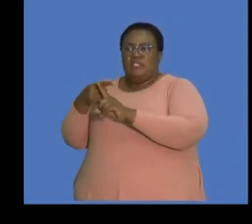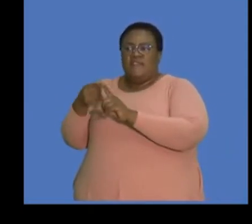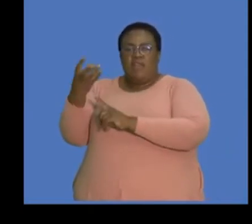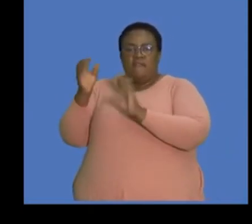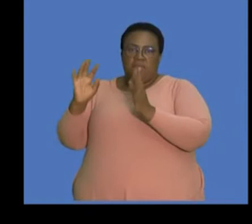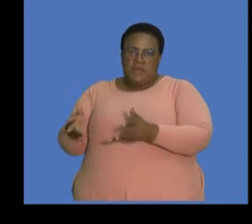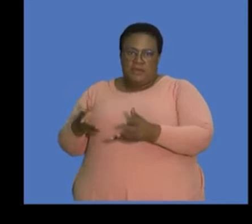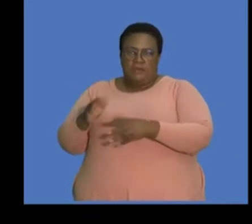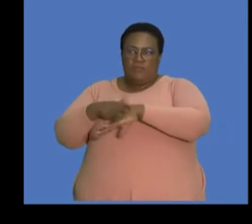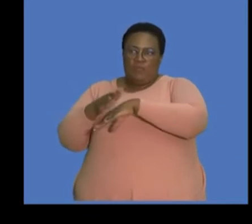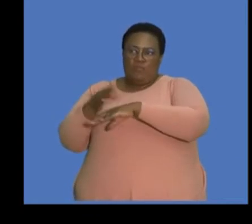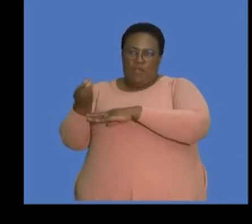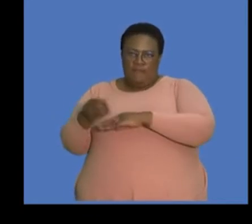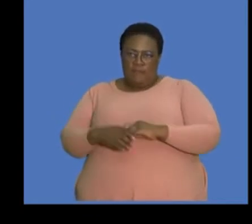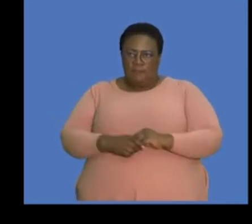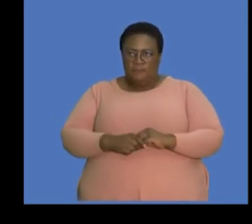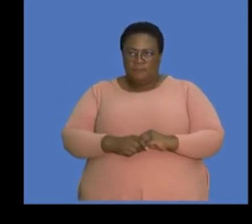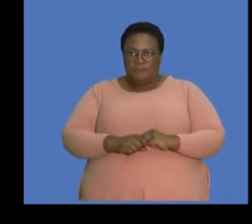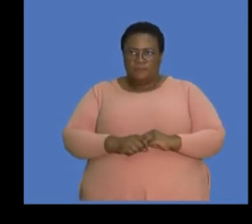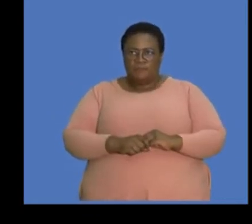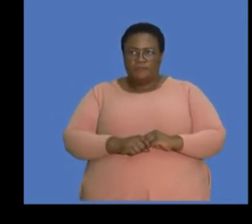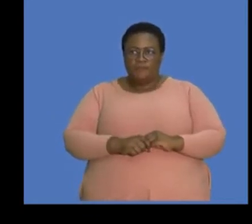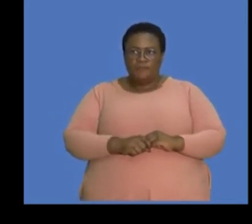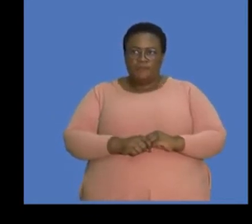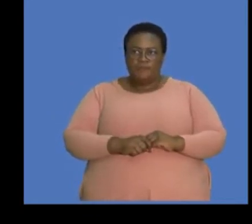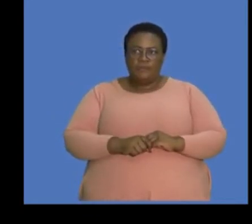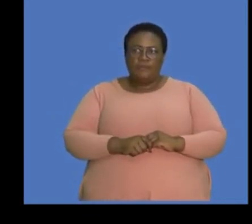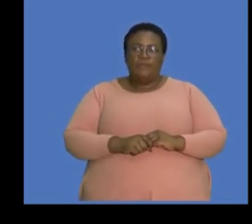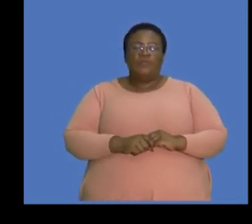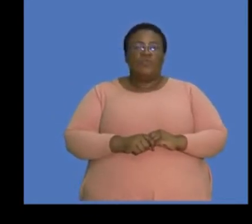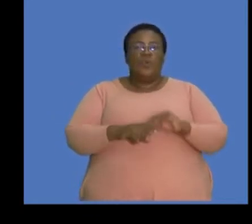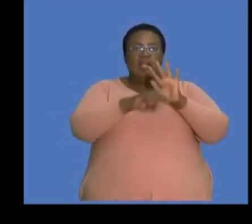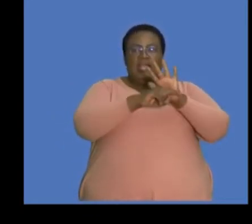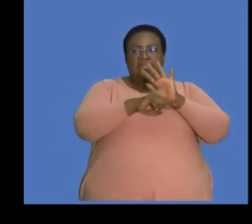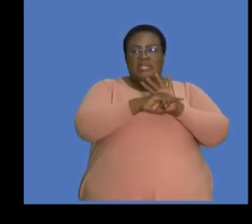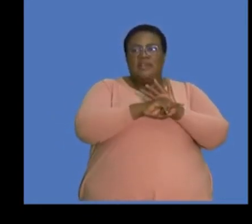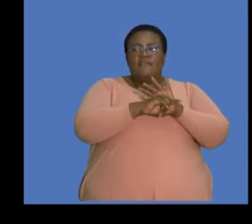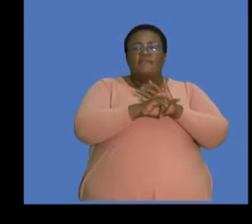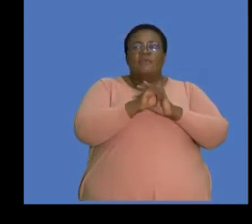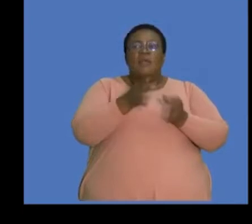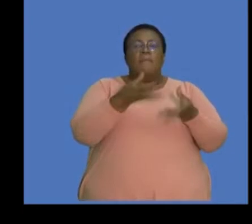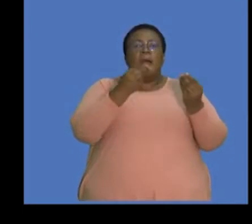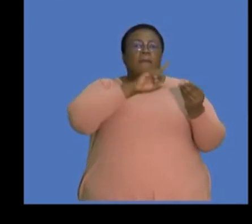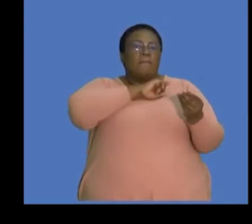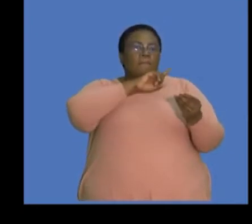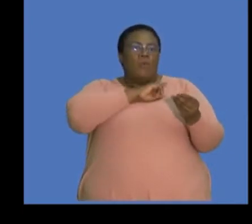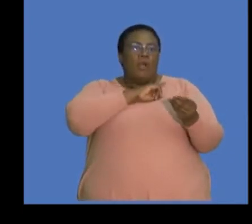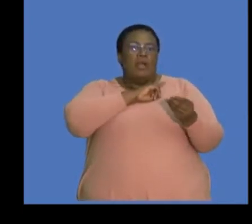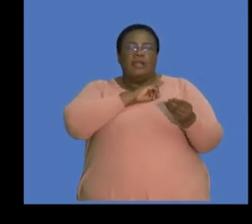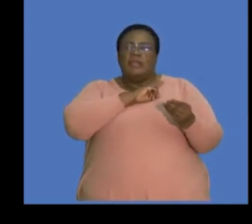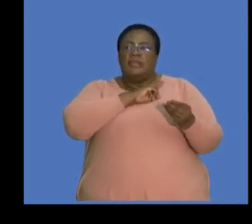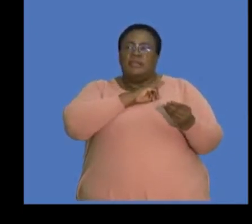charge arises on a material as well as a negative charge. So negative is a consequence of gain of